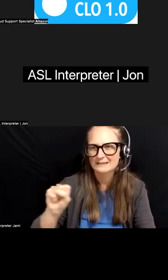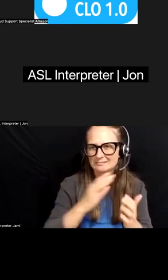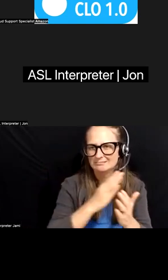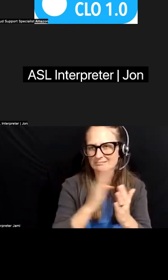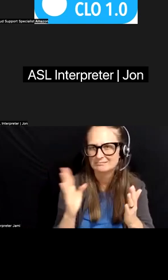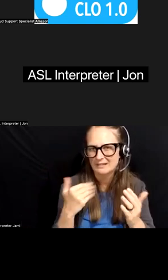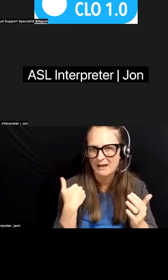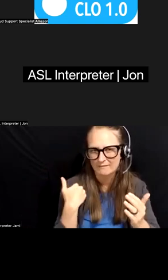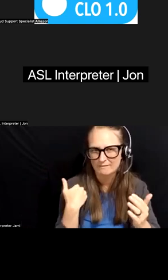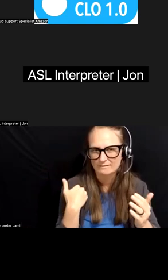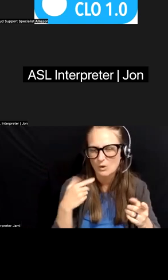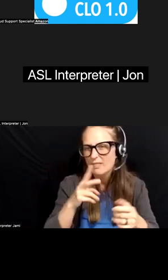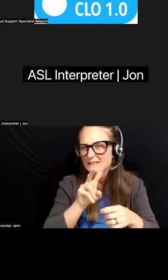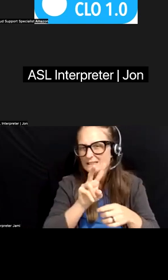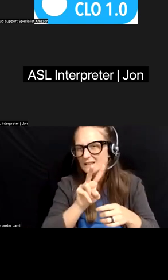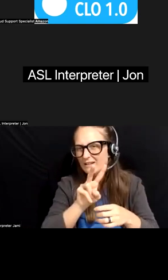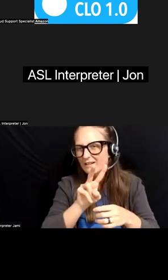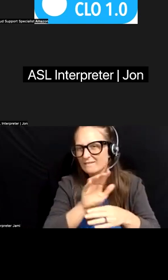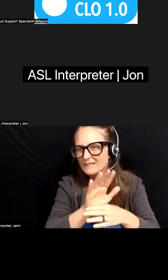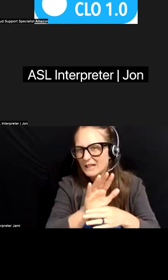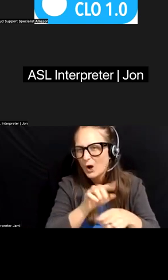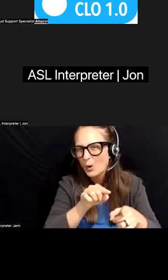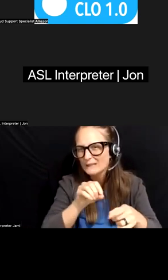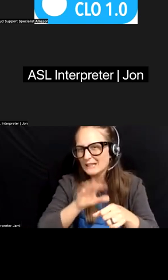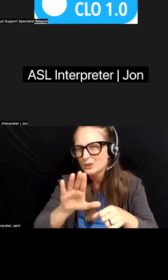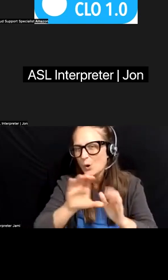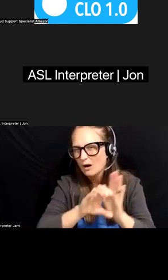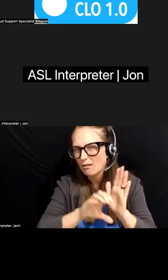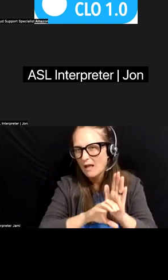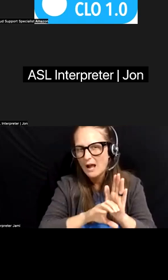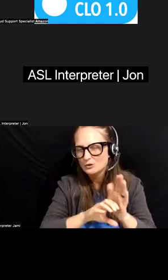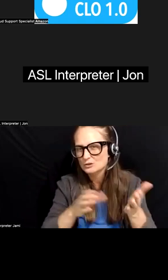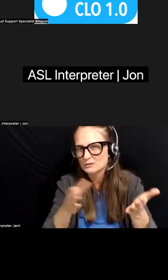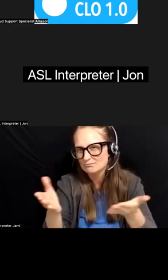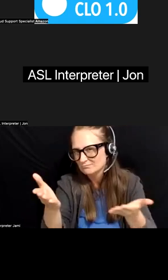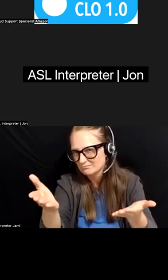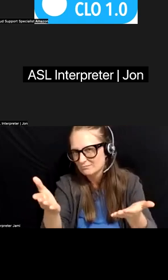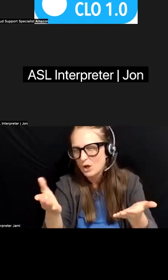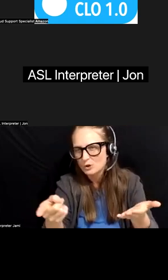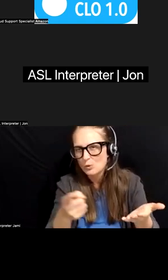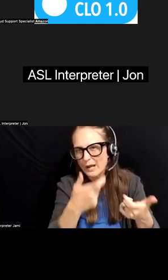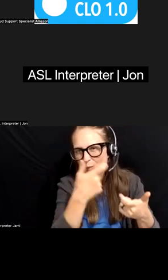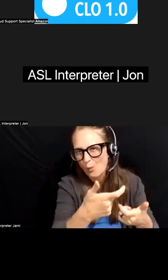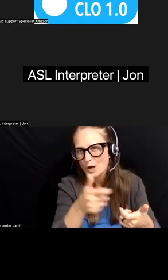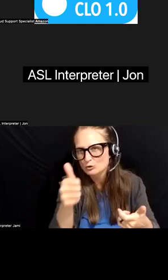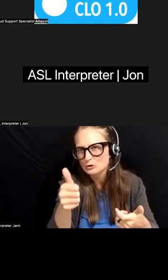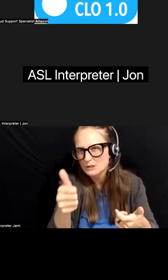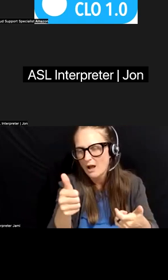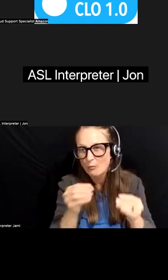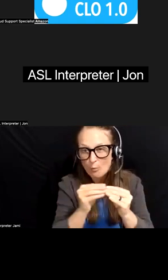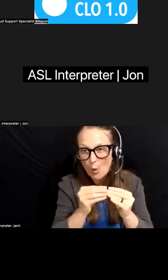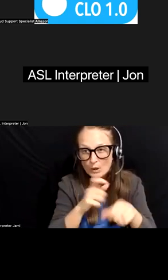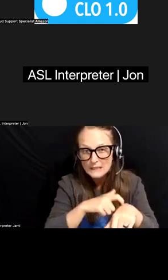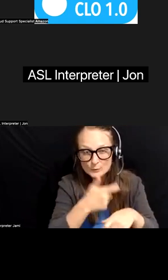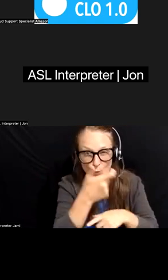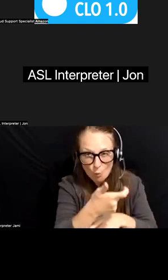your course. So, in your own time also, the more you play a few times, the better you'll get understanding. So now we